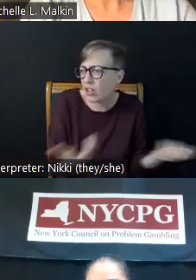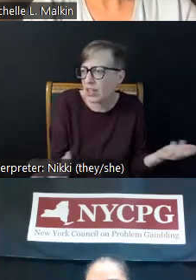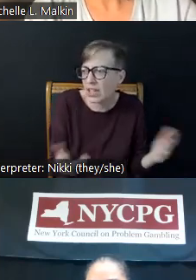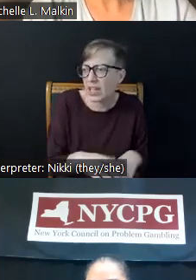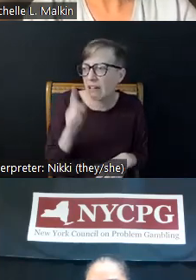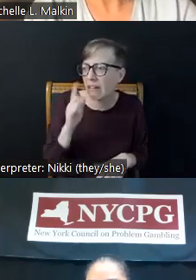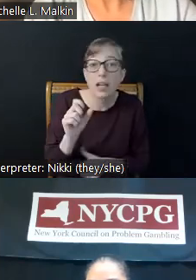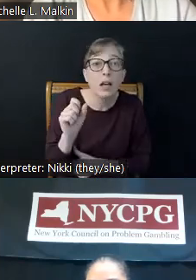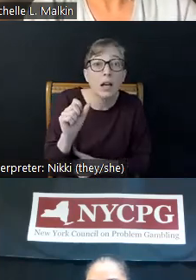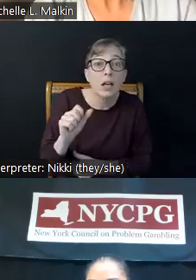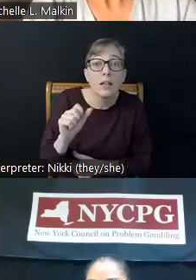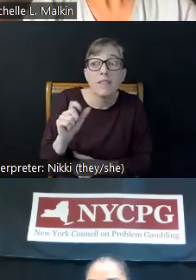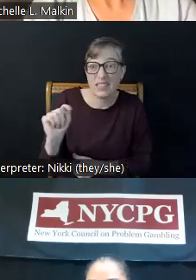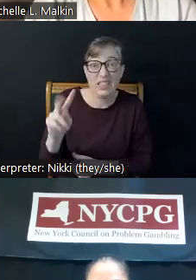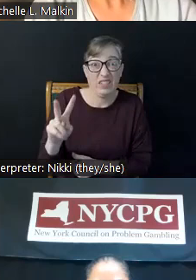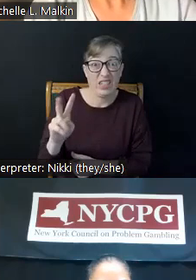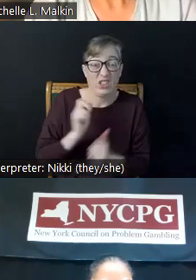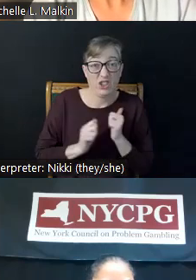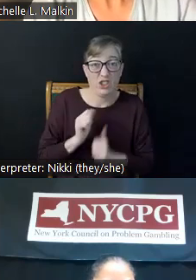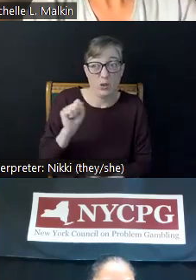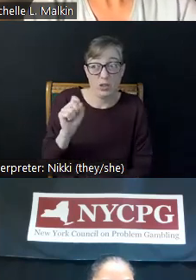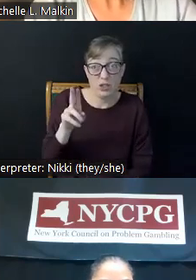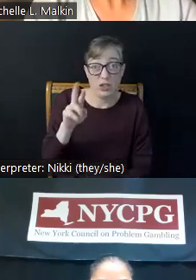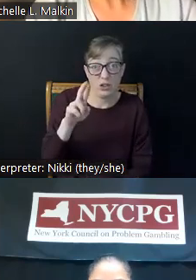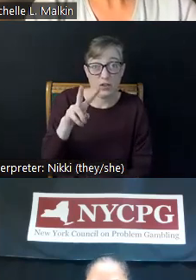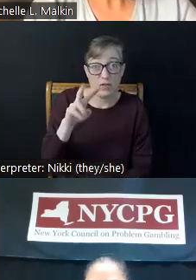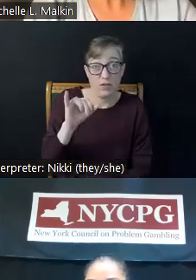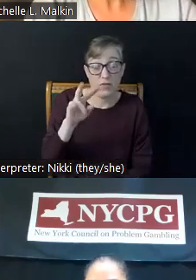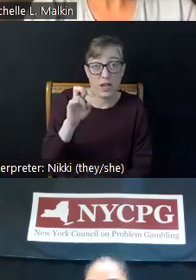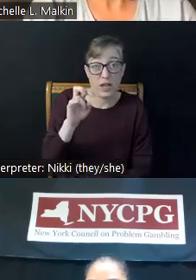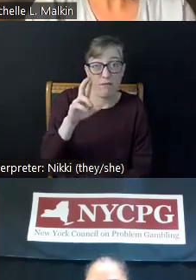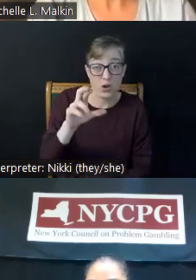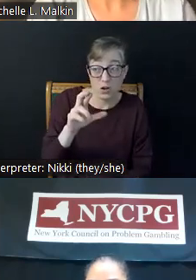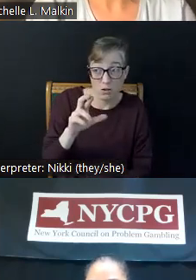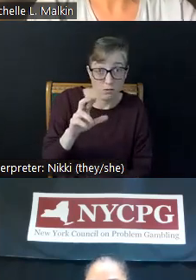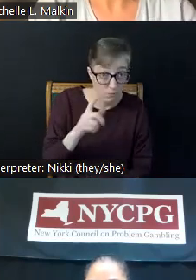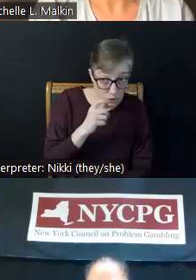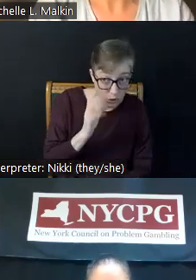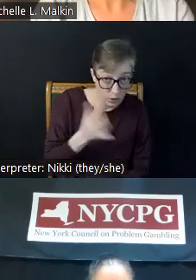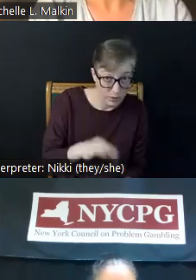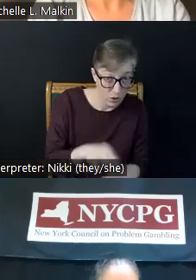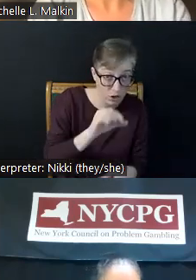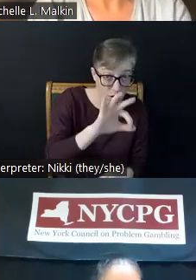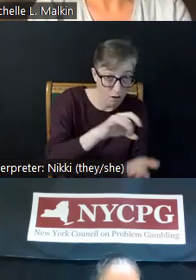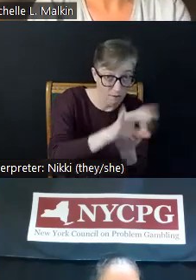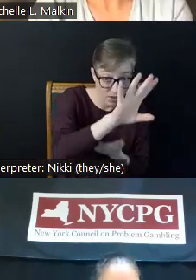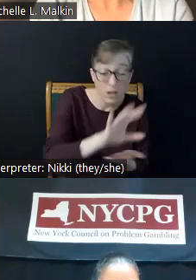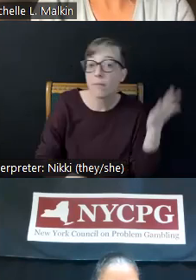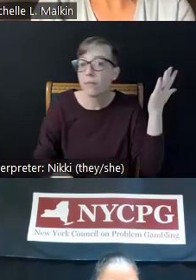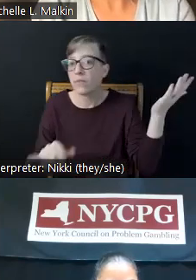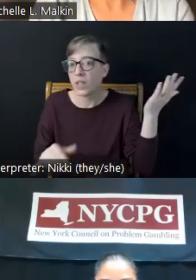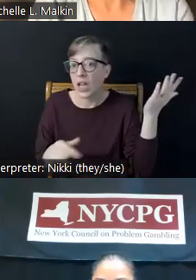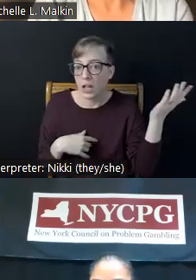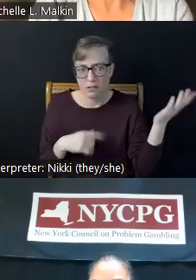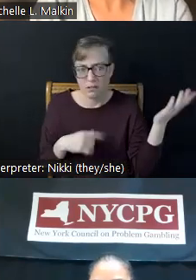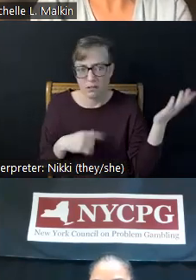and who's going to be voted off. I mean, I was like, really? And they're like, they get so into those TV shows. That's what they're gambling over in the women's side. I don't know if